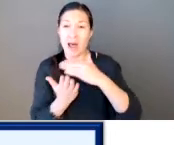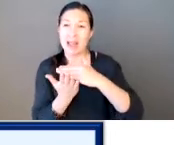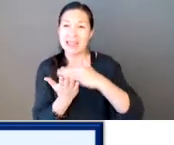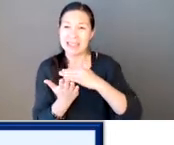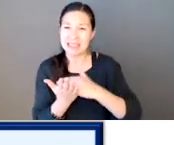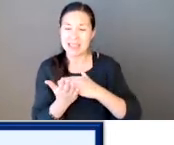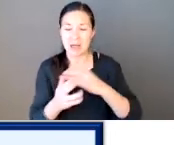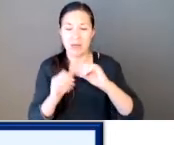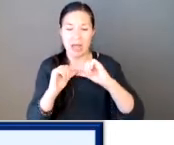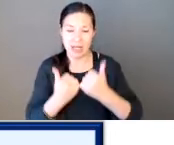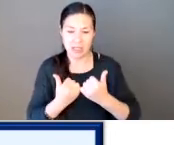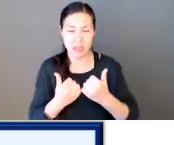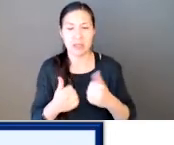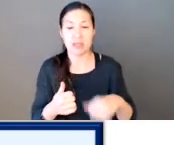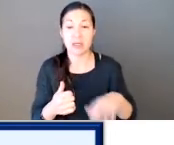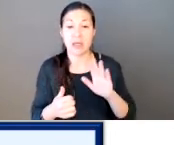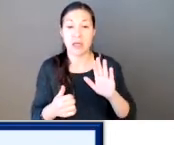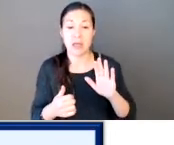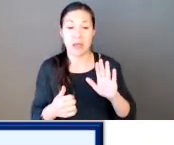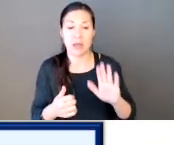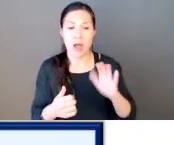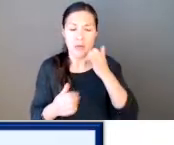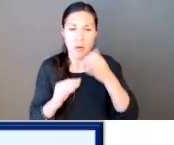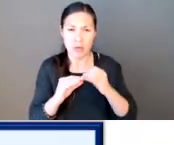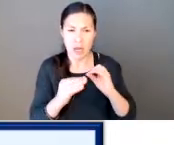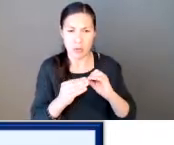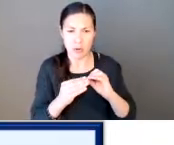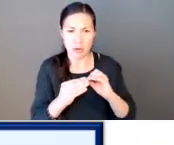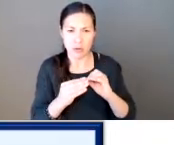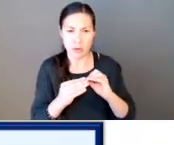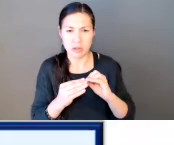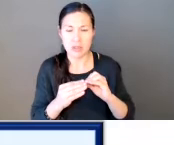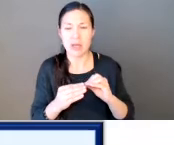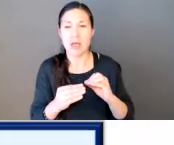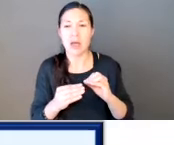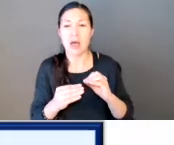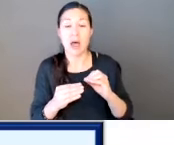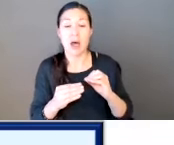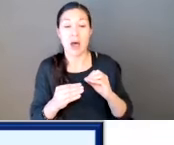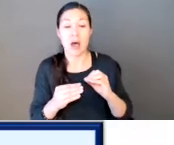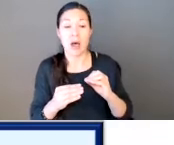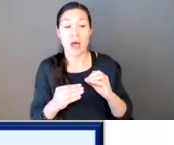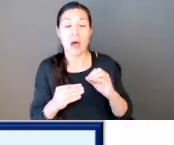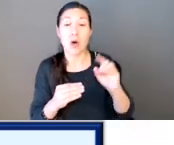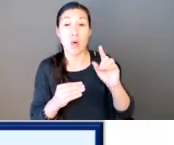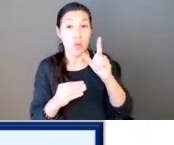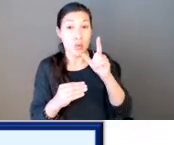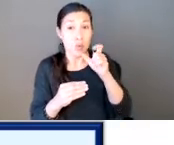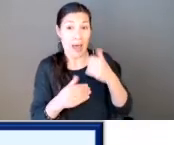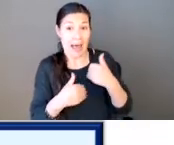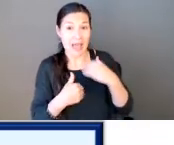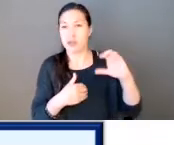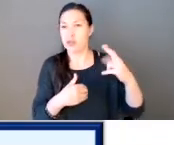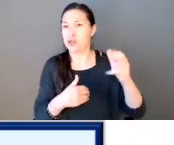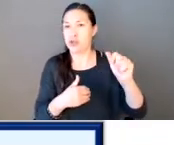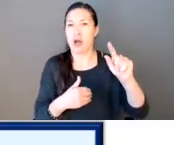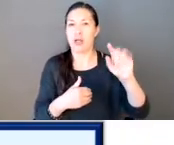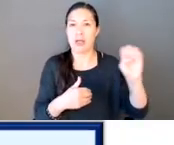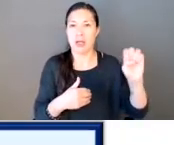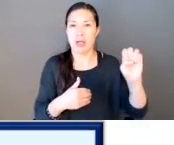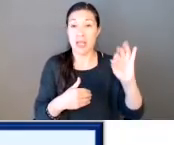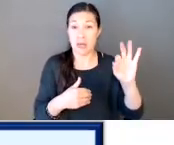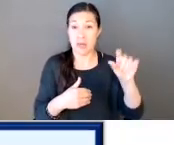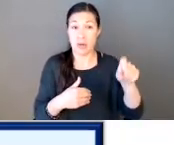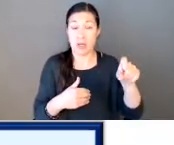numbers to your office, so that's something that you can get from Charlotte. The reason that we did that is